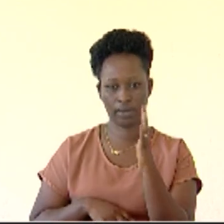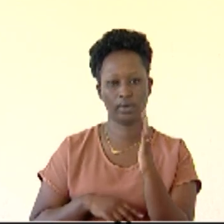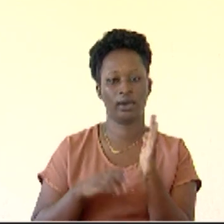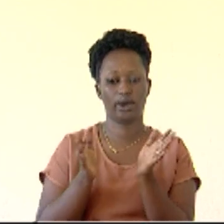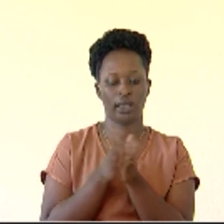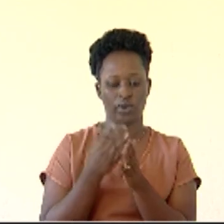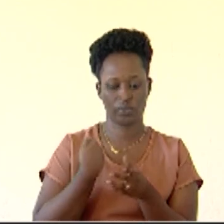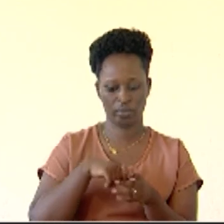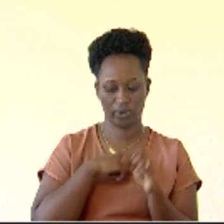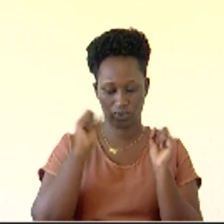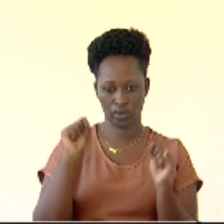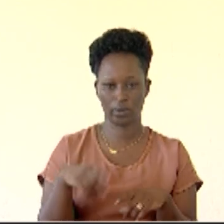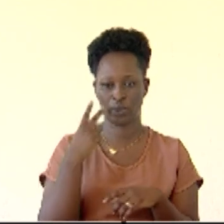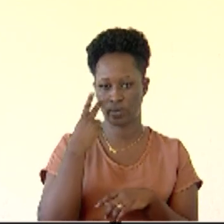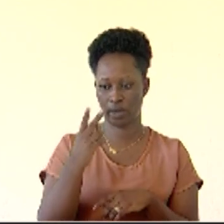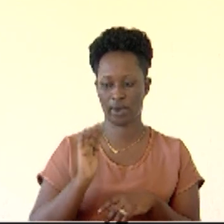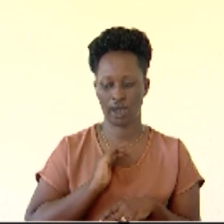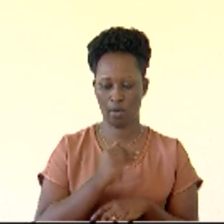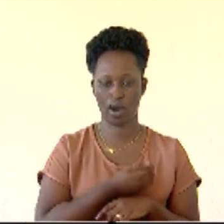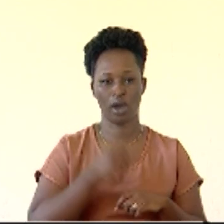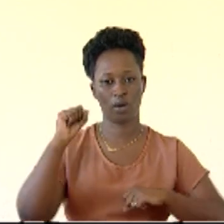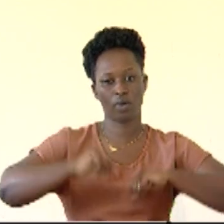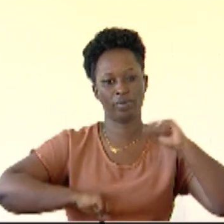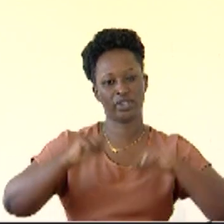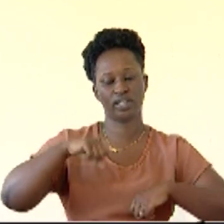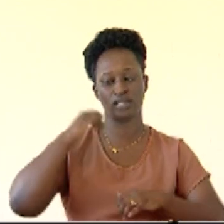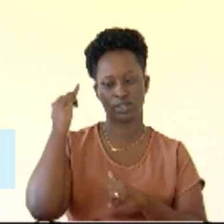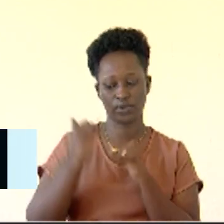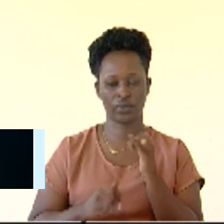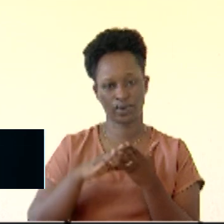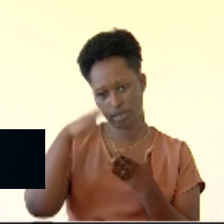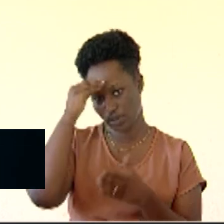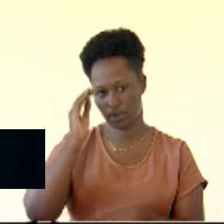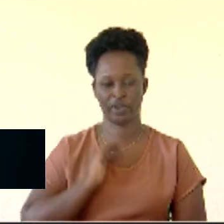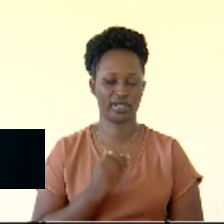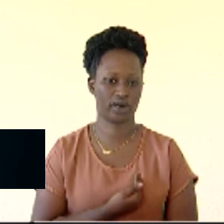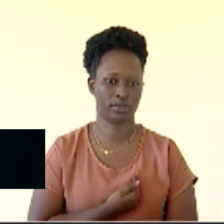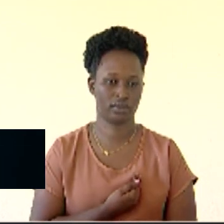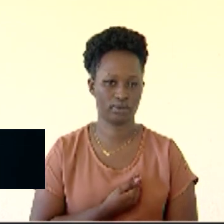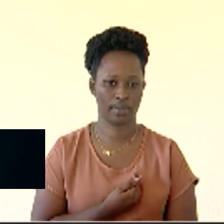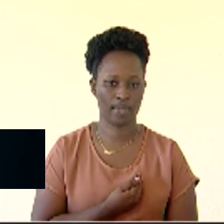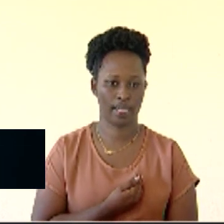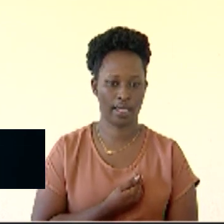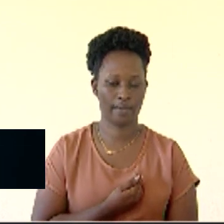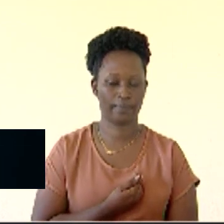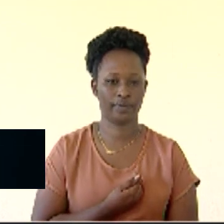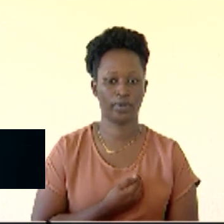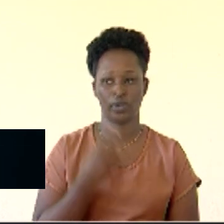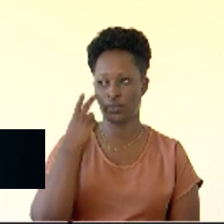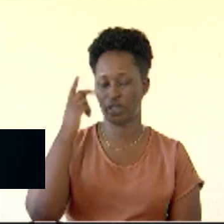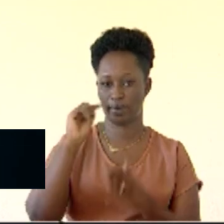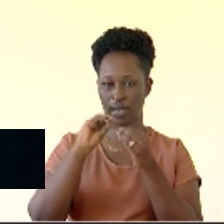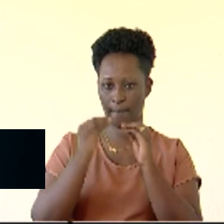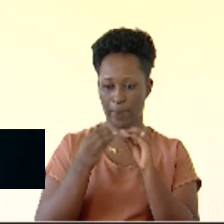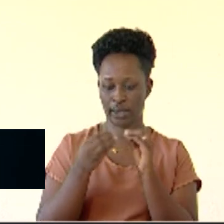able to test your competence at the end of the lesson. We'll go through the numbers, and once you finish